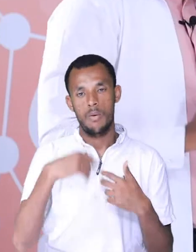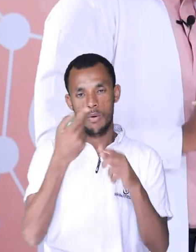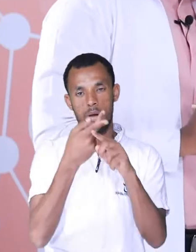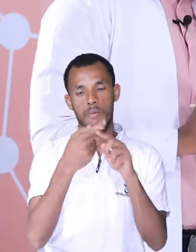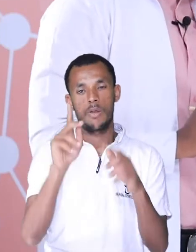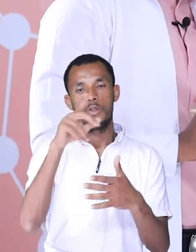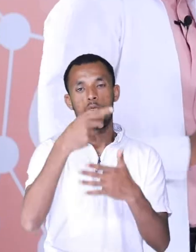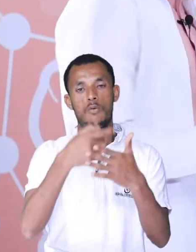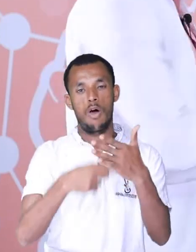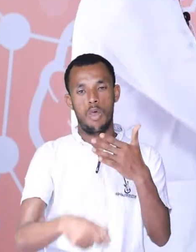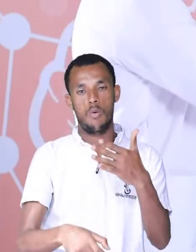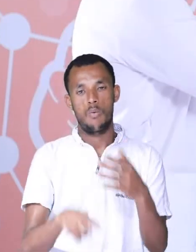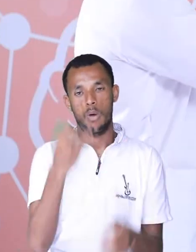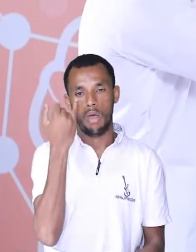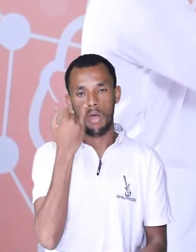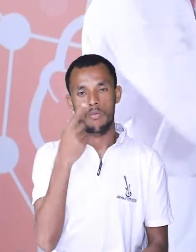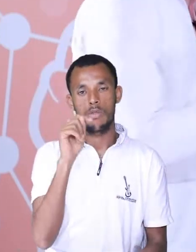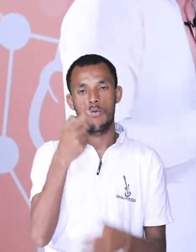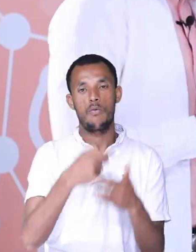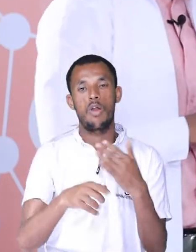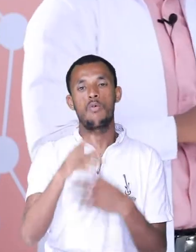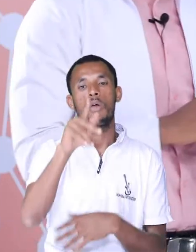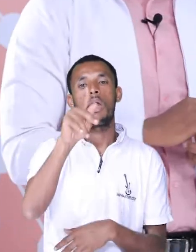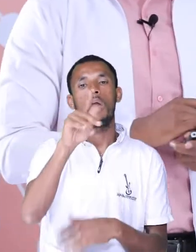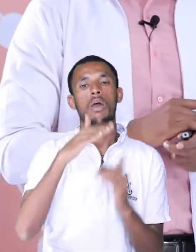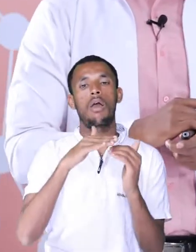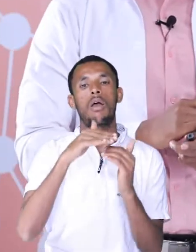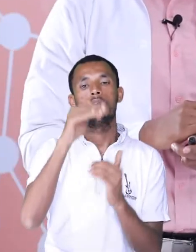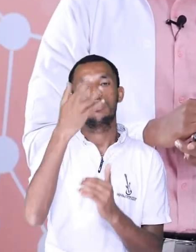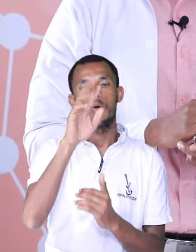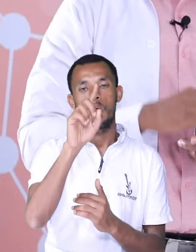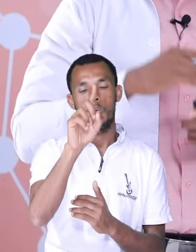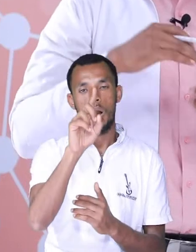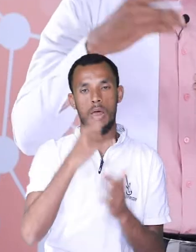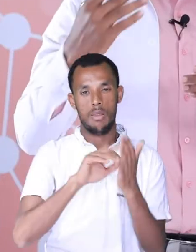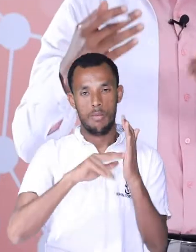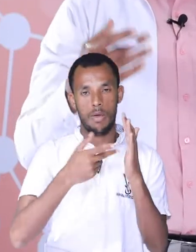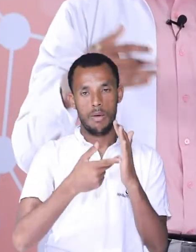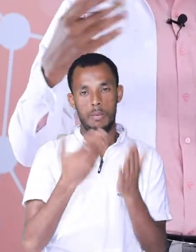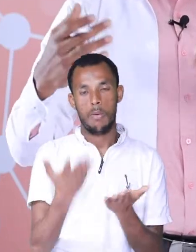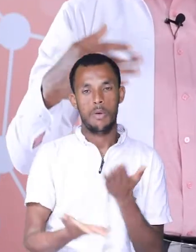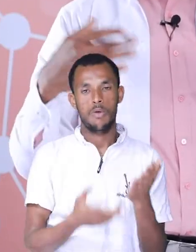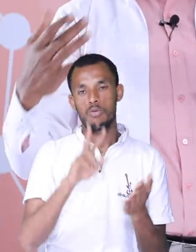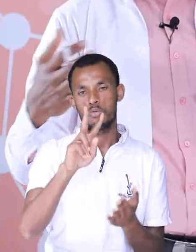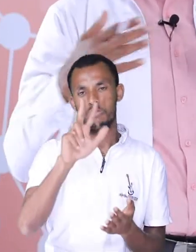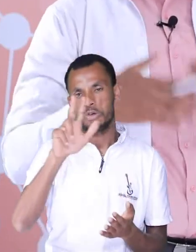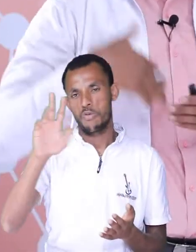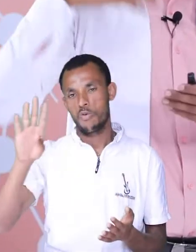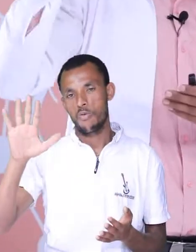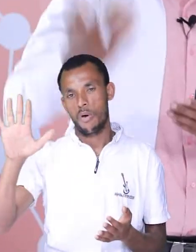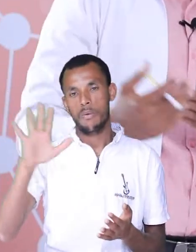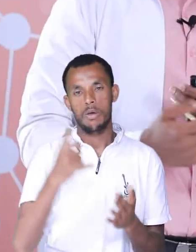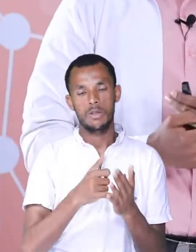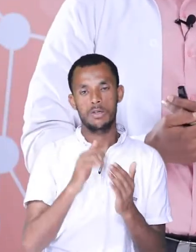different values. If the value of K is greater than 1, that means it may be 2, 3, 4, 5, that